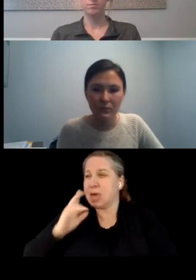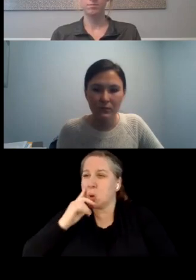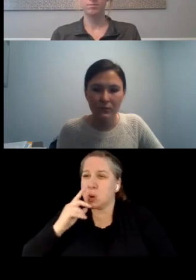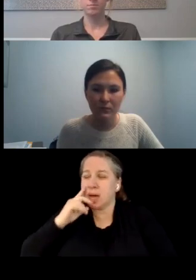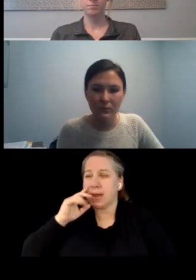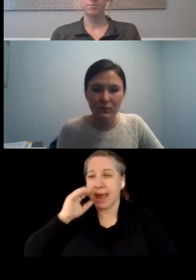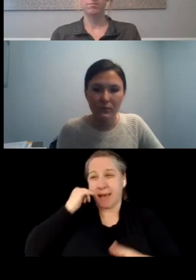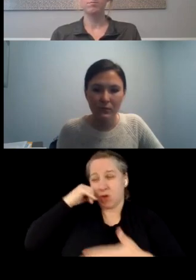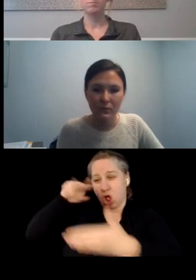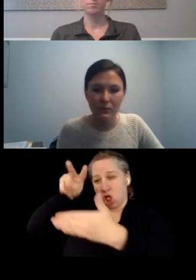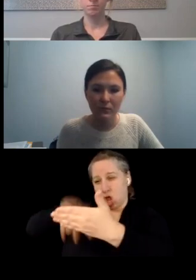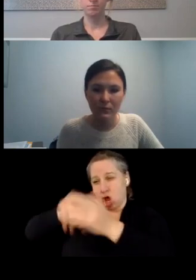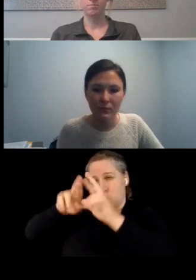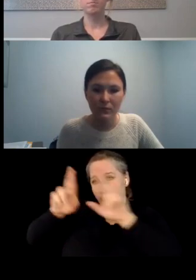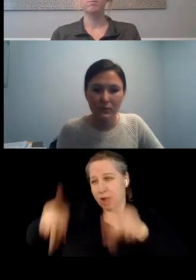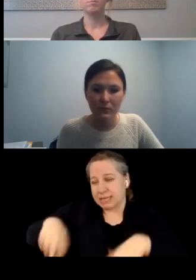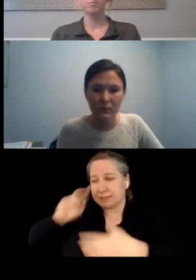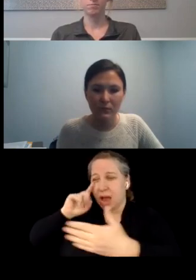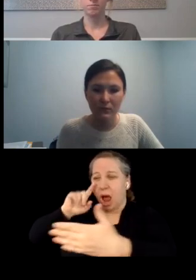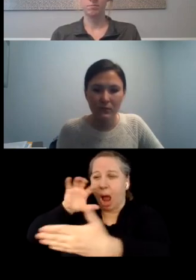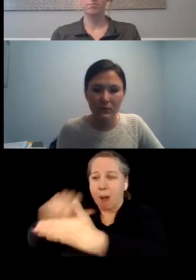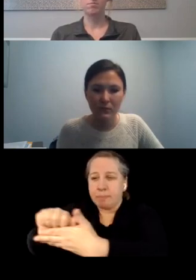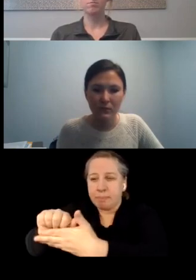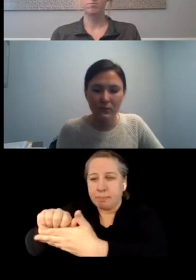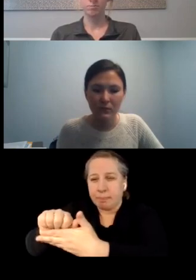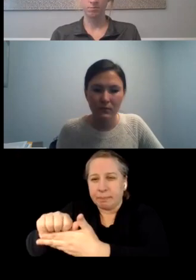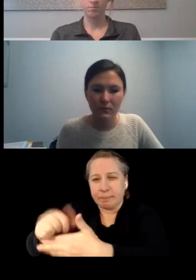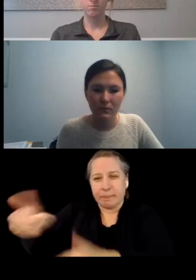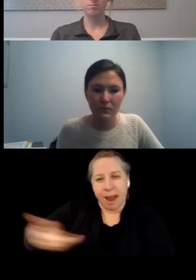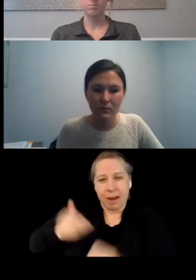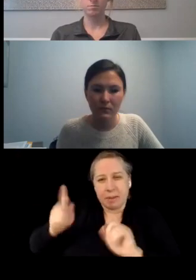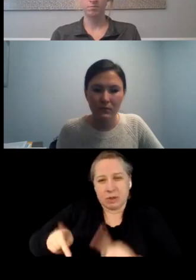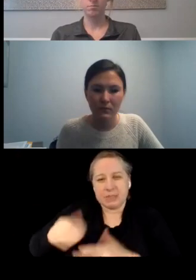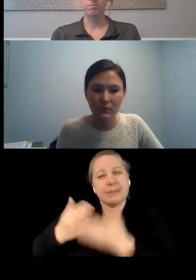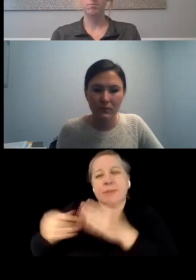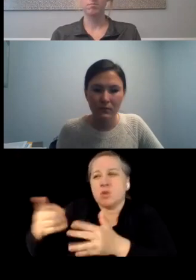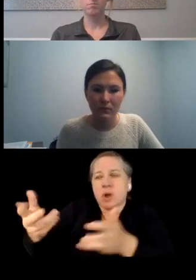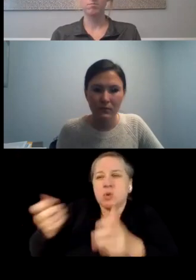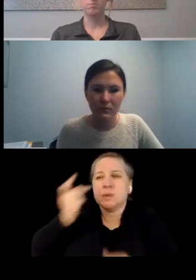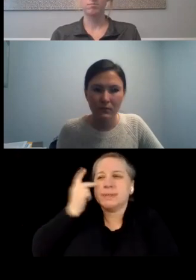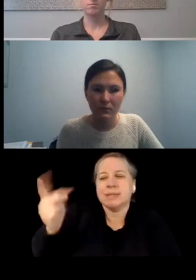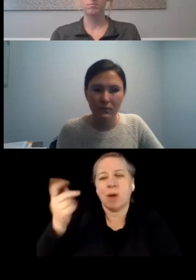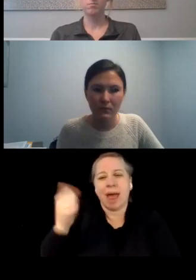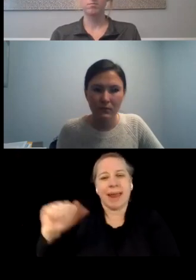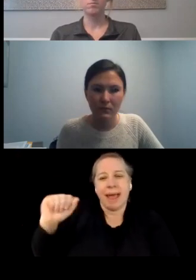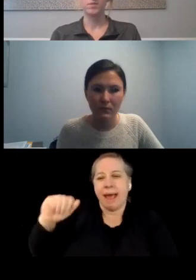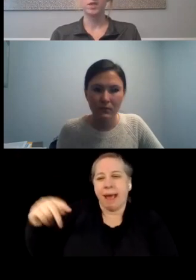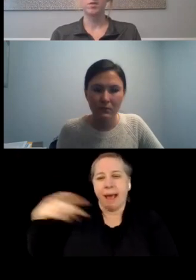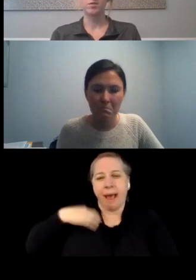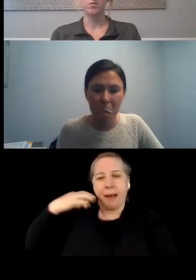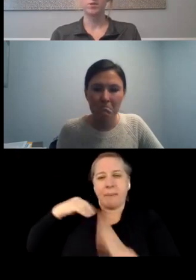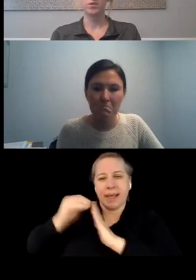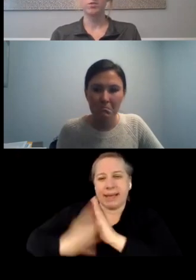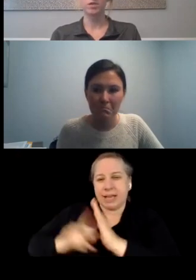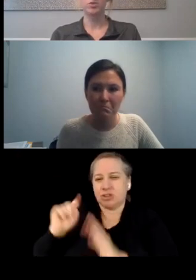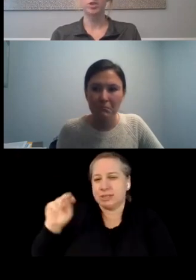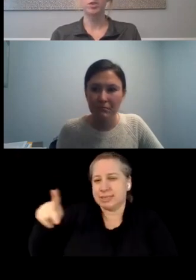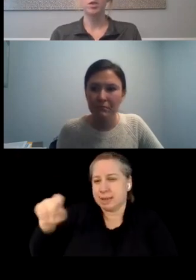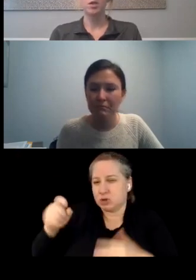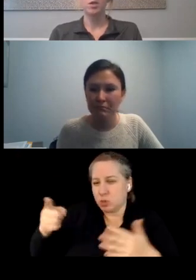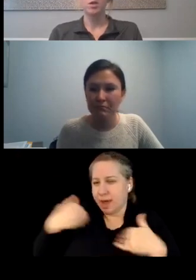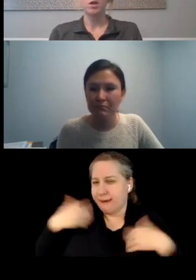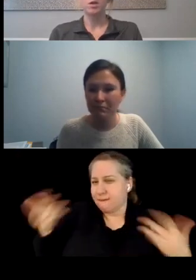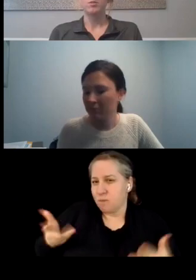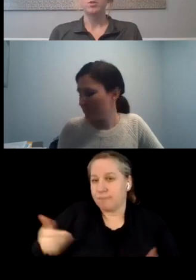at a resume or something you want to see in there, or any application tips you might have? Yeah, great